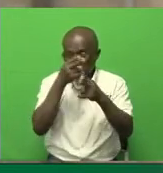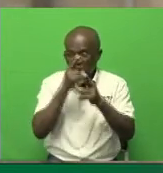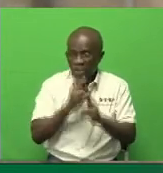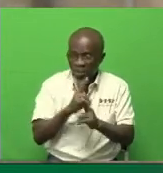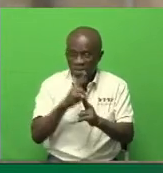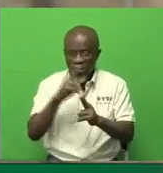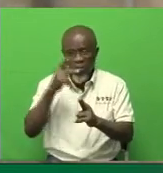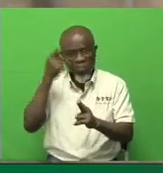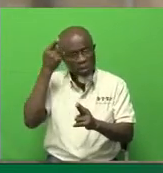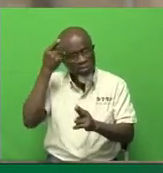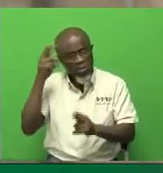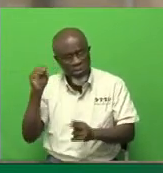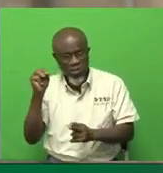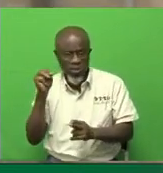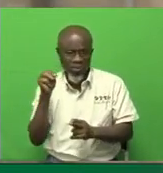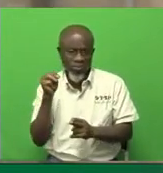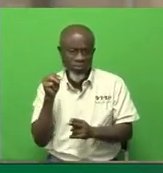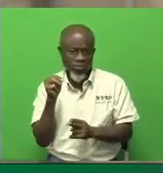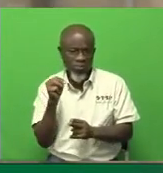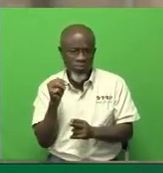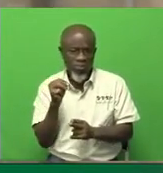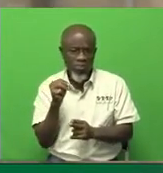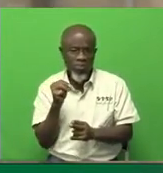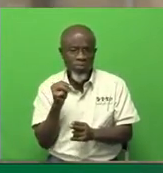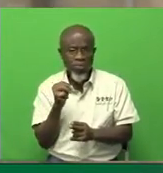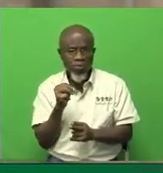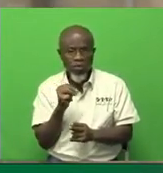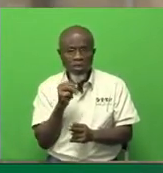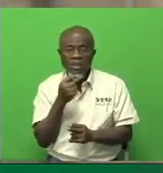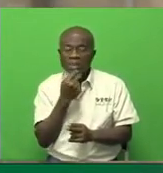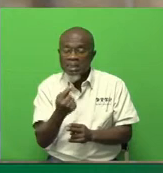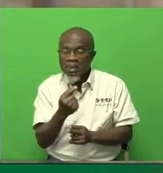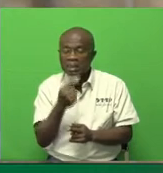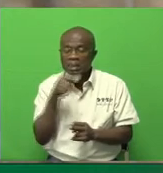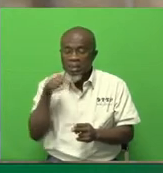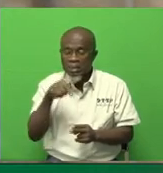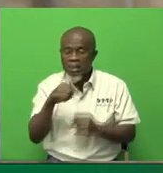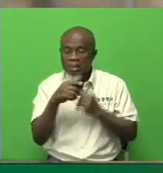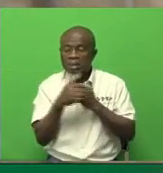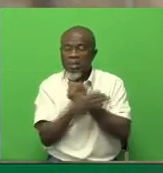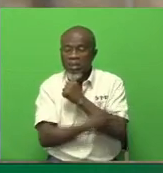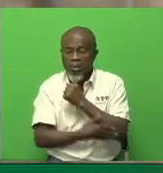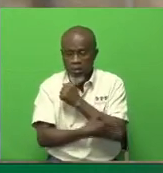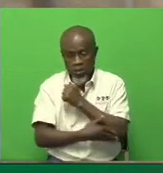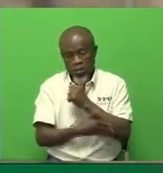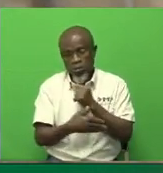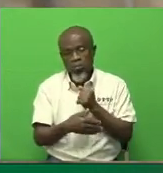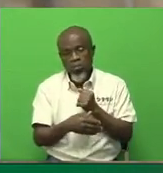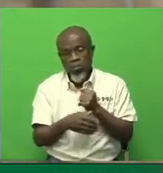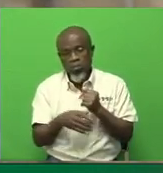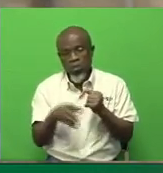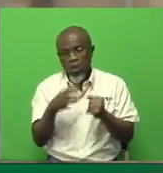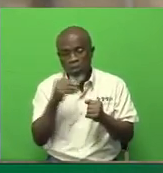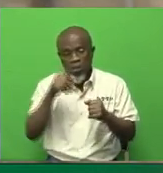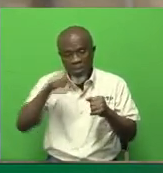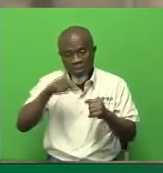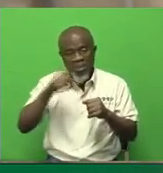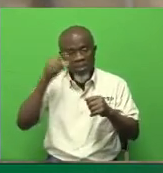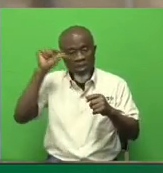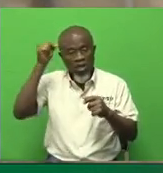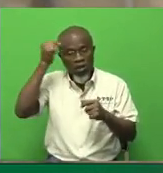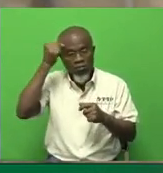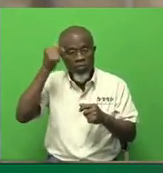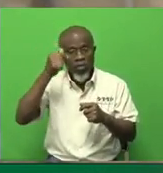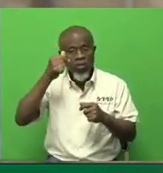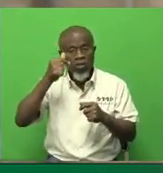Madam speaker The Honorable prime minister told this country and told this government that under his watch we will not